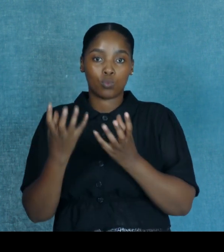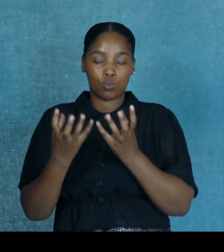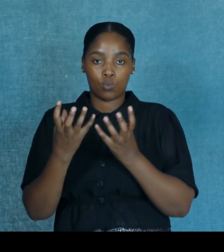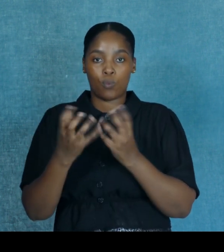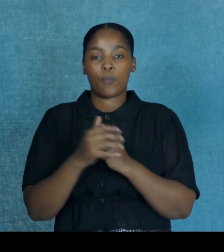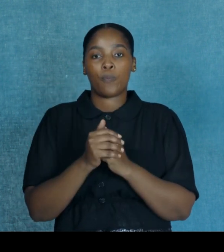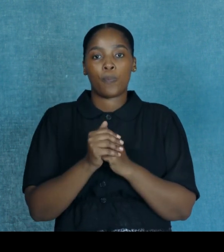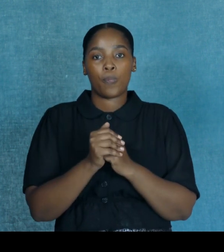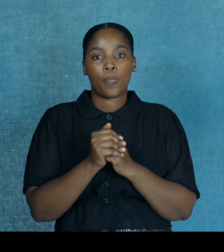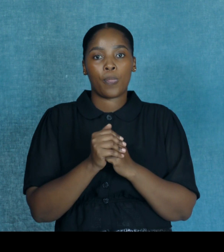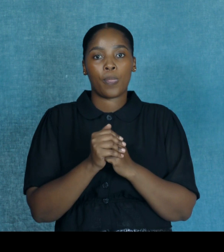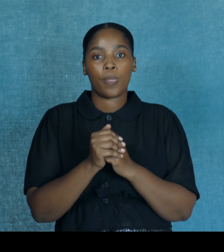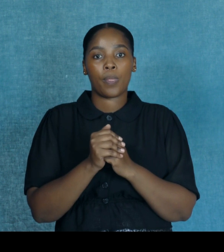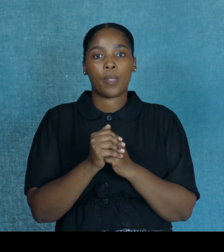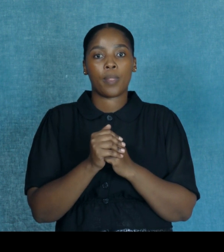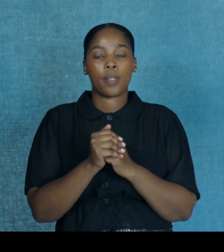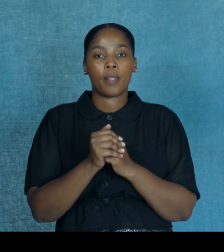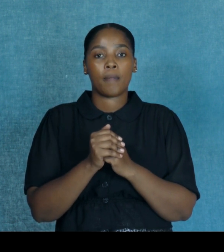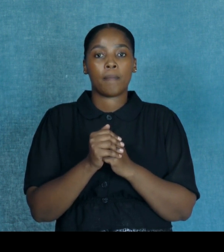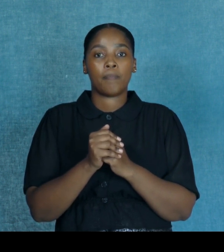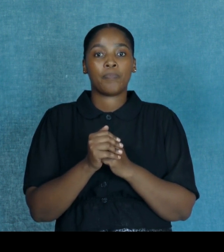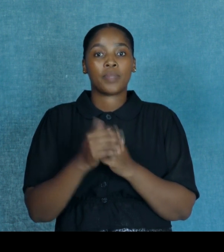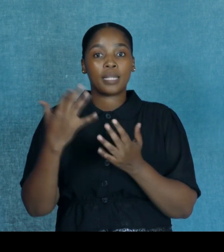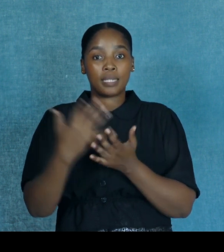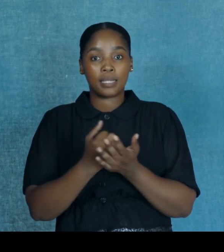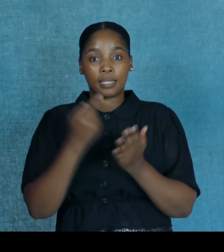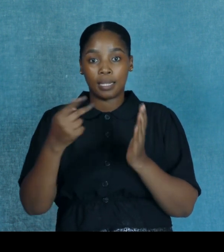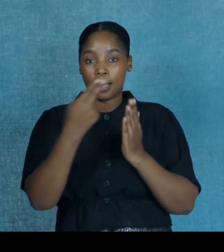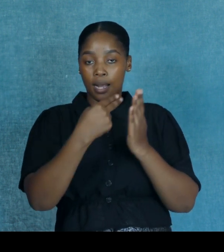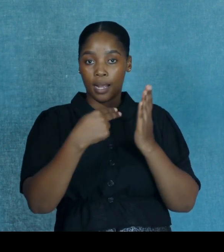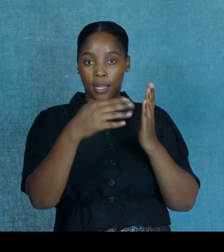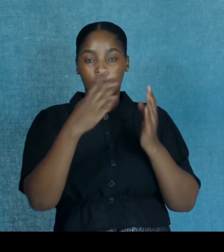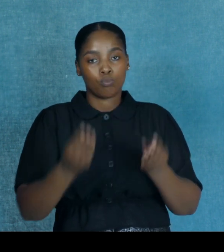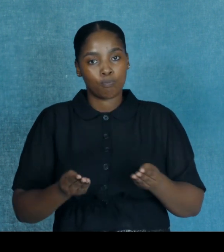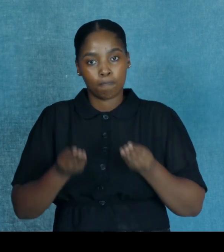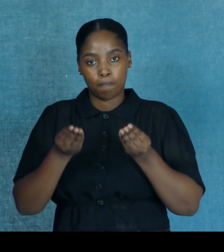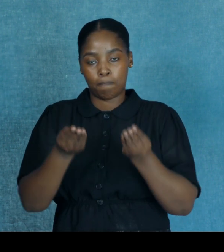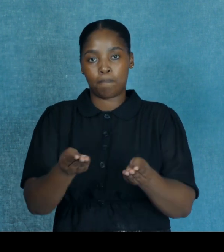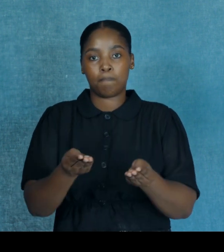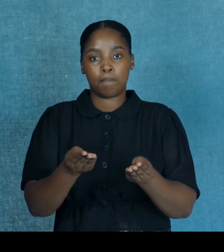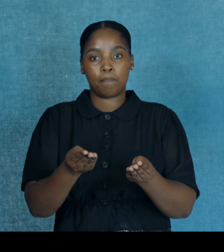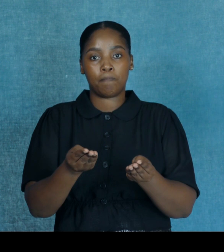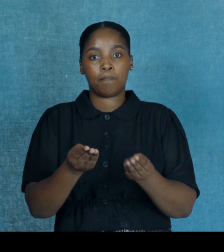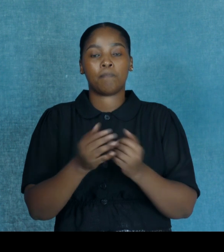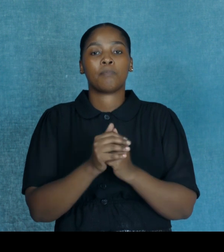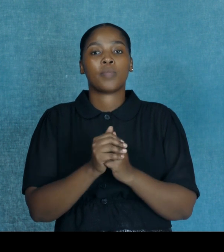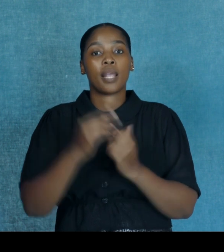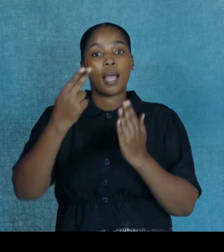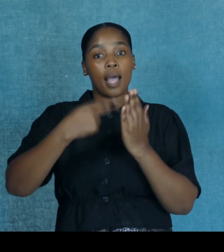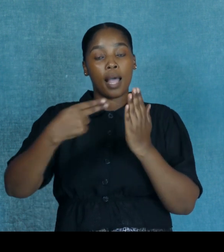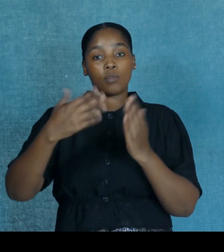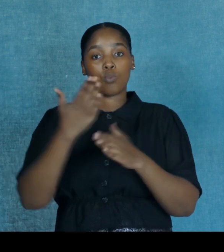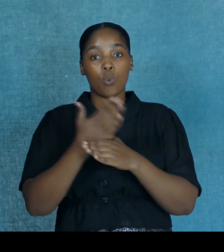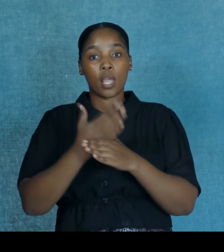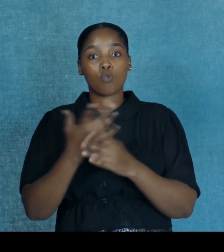required. We prefer that clients provide the artwork ready to be printed. Artwork gets done on the laptop